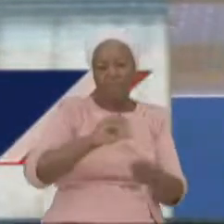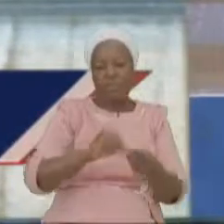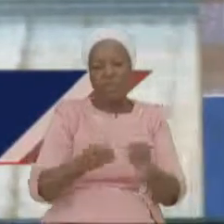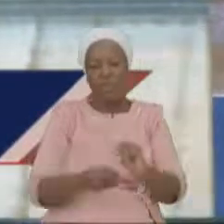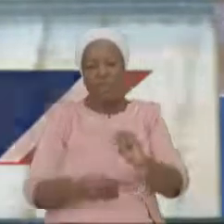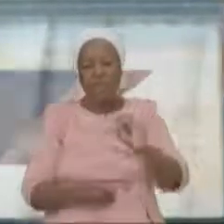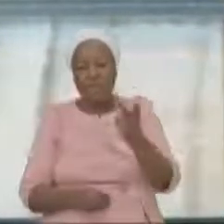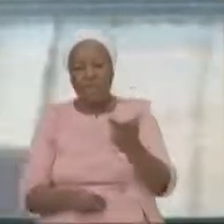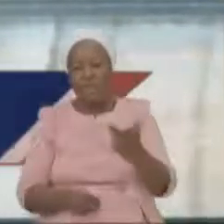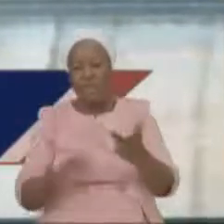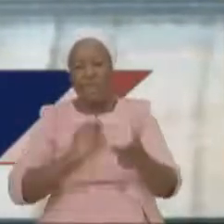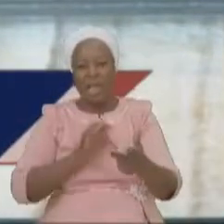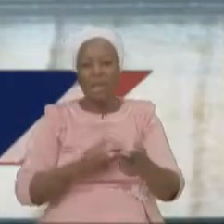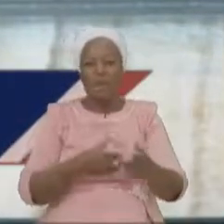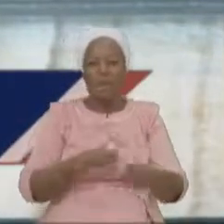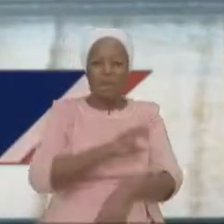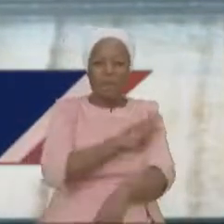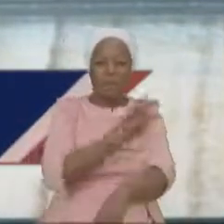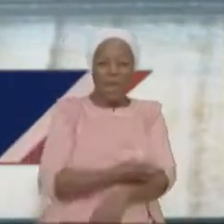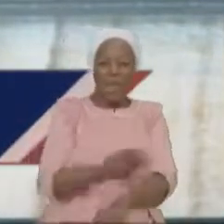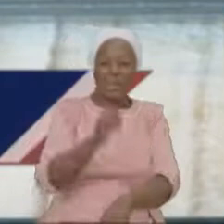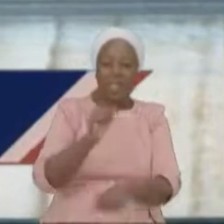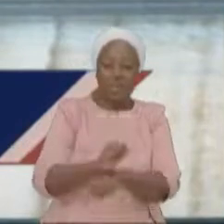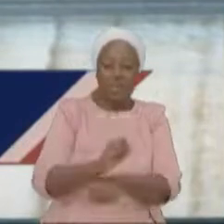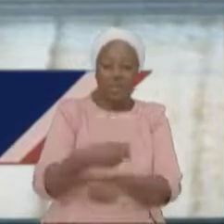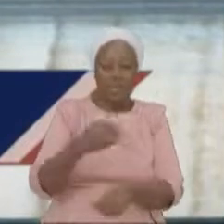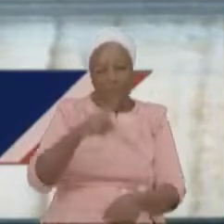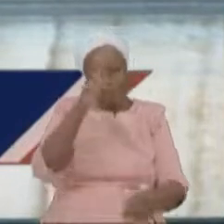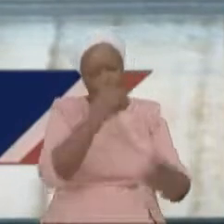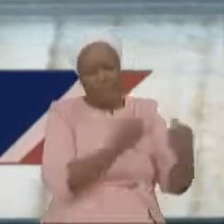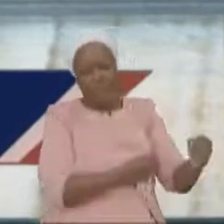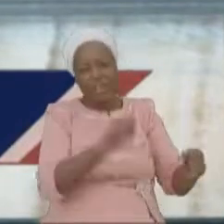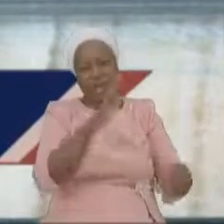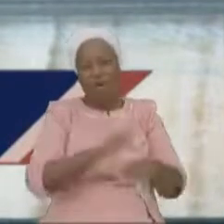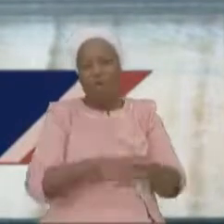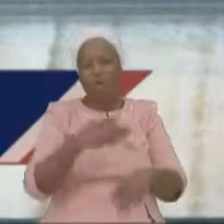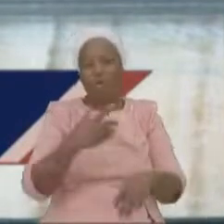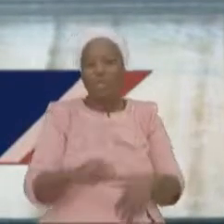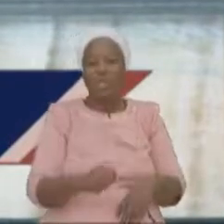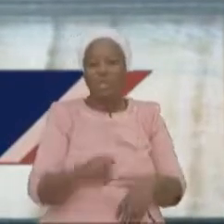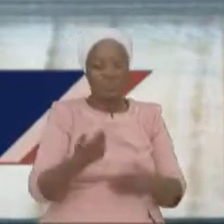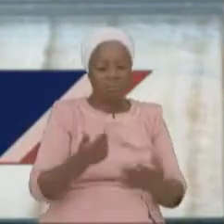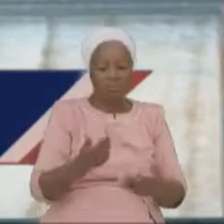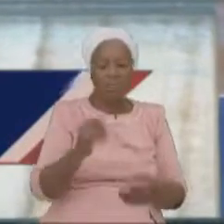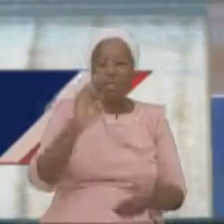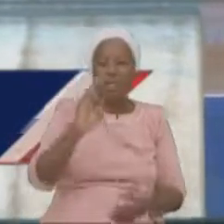our mighty works of faith on the field.